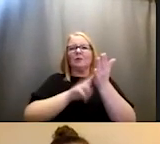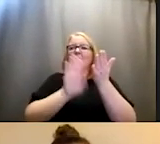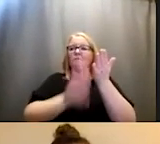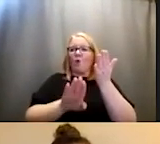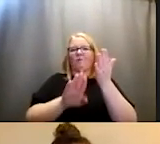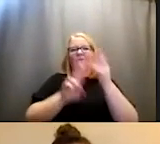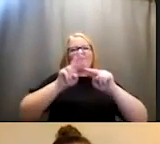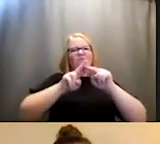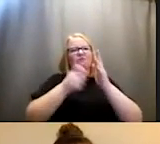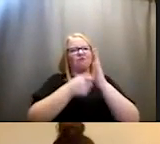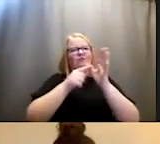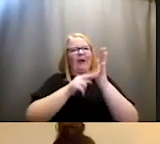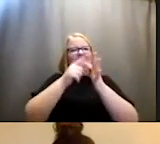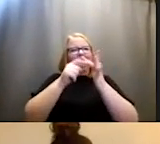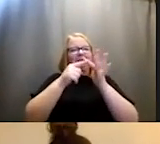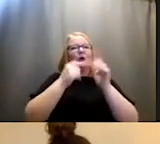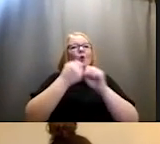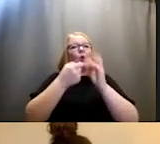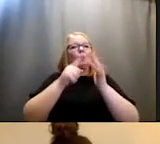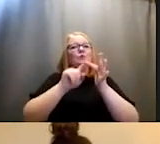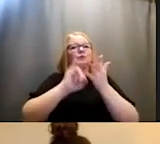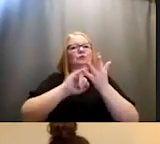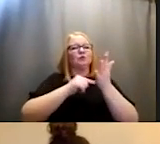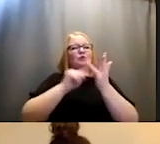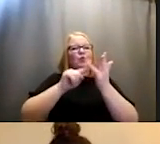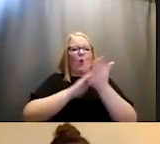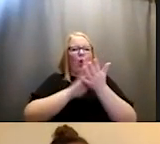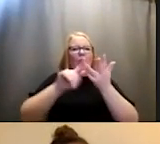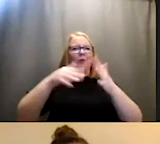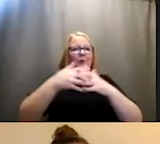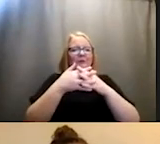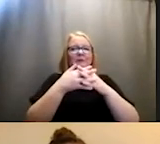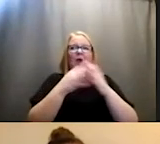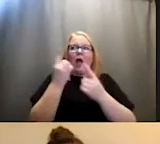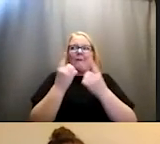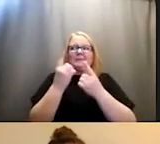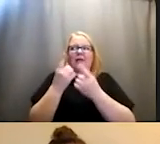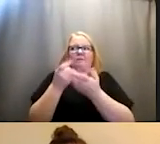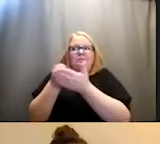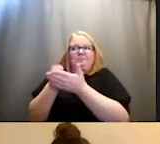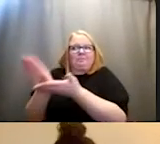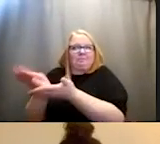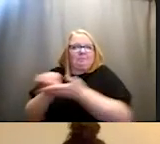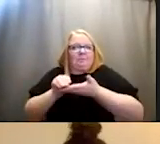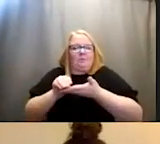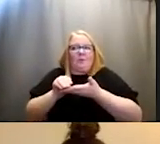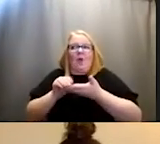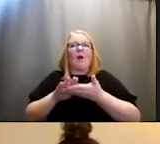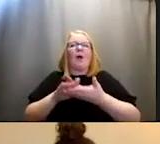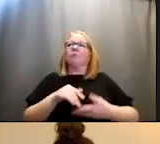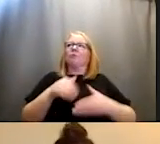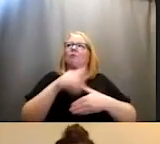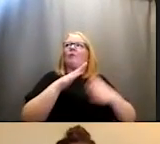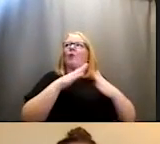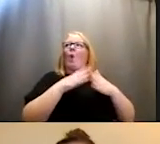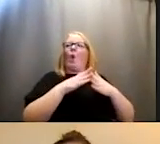Quant cosmetics for men, which he used, and he would have to sneak out and put them on so that his family wouldn't see him wearing them because it was